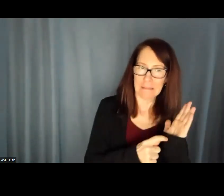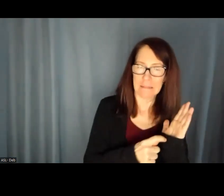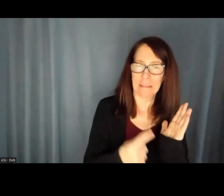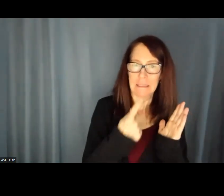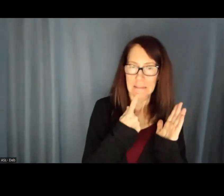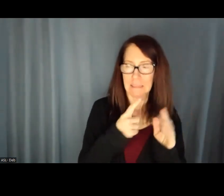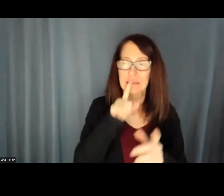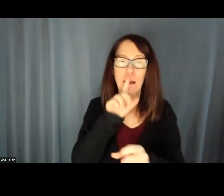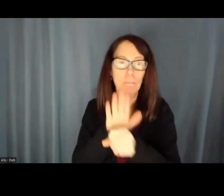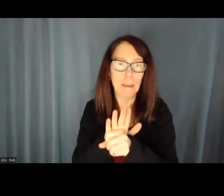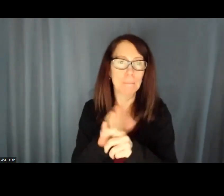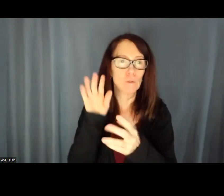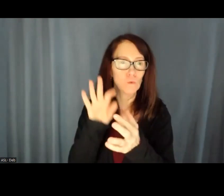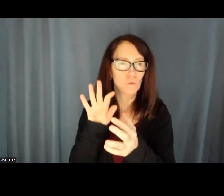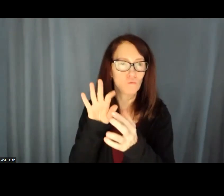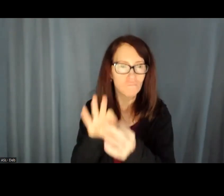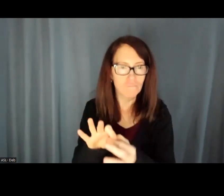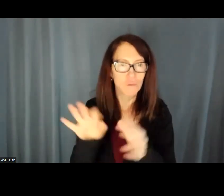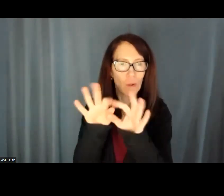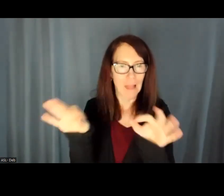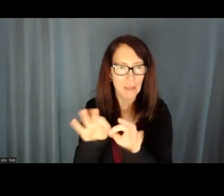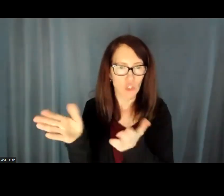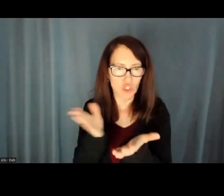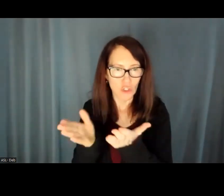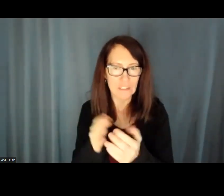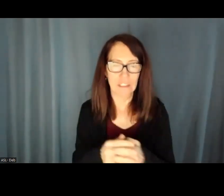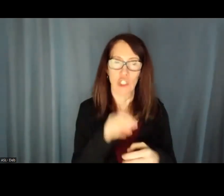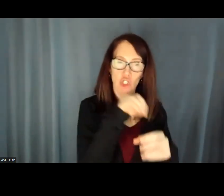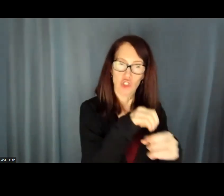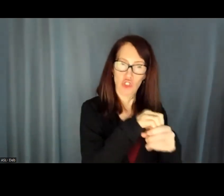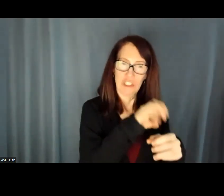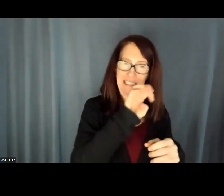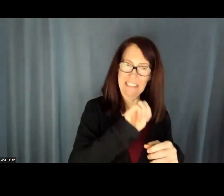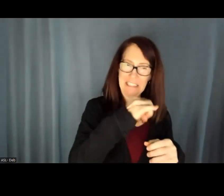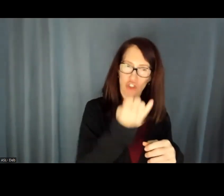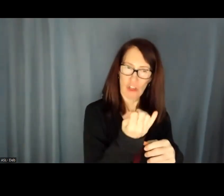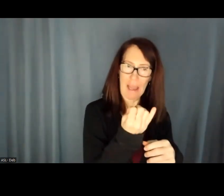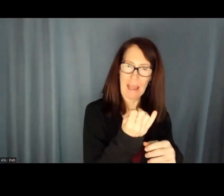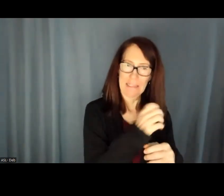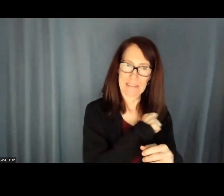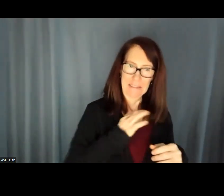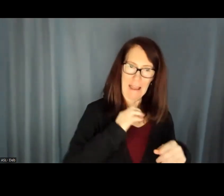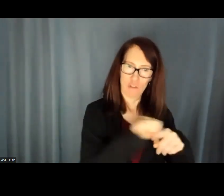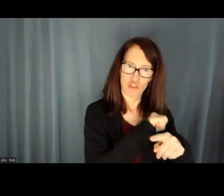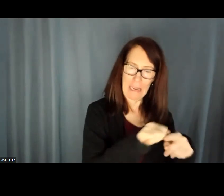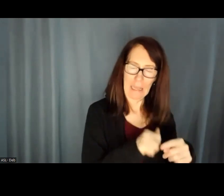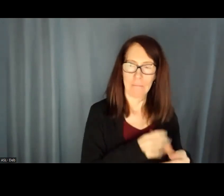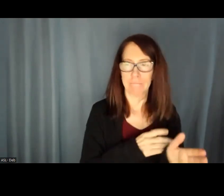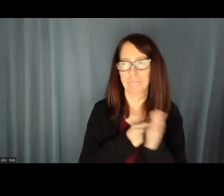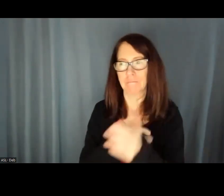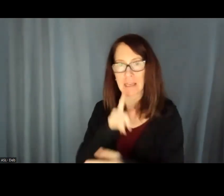language services, internal EJ staff training, a commitment to diversity in